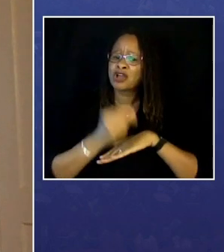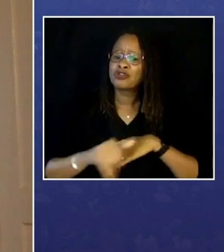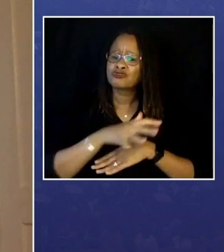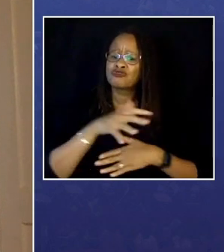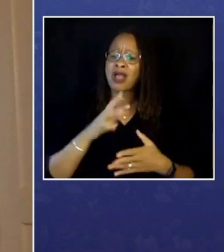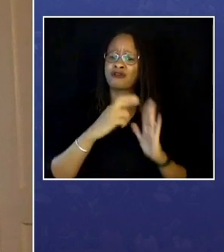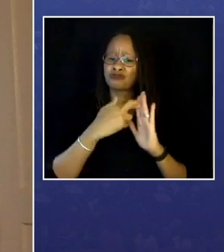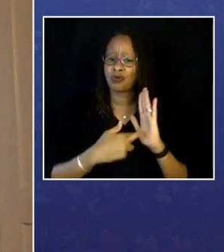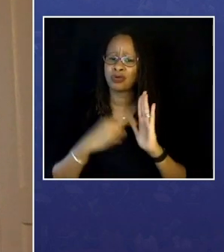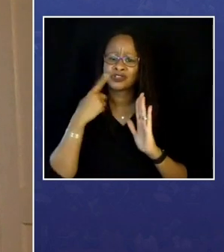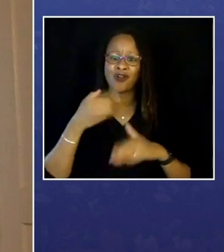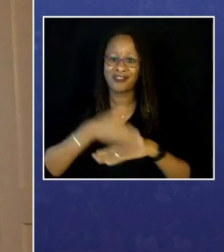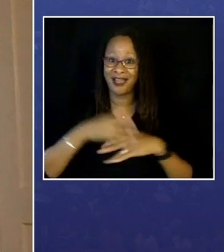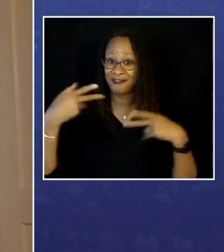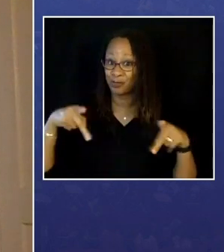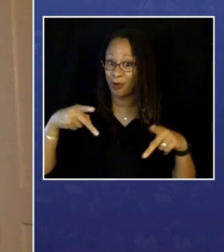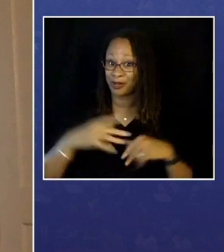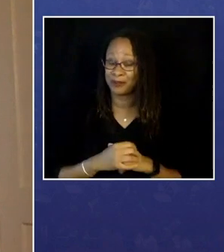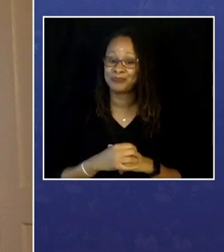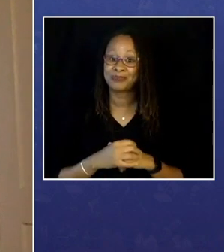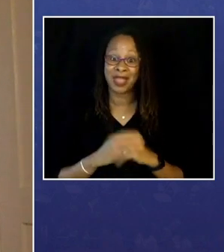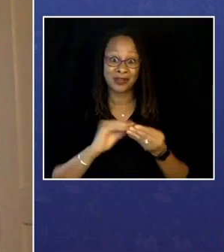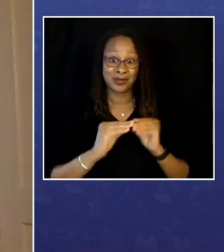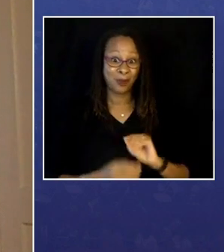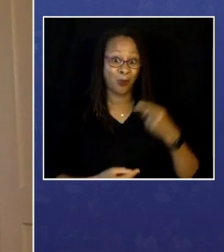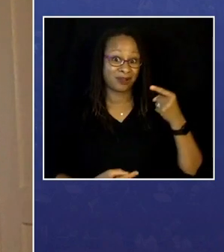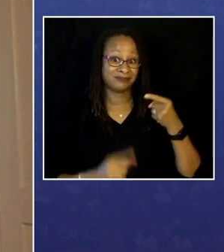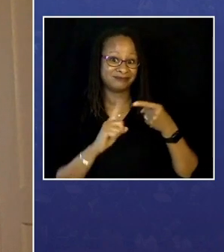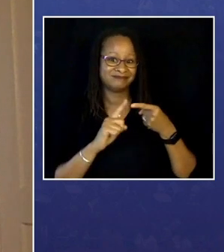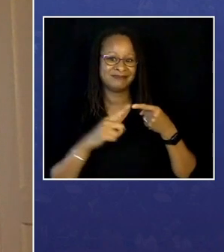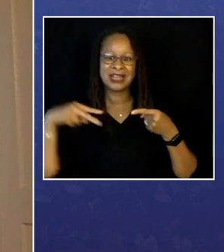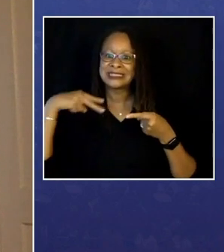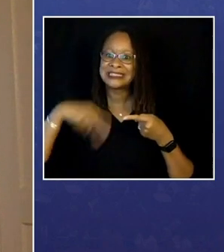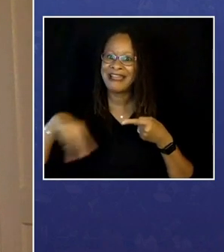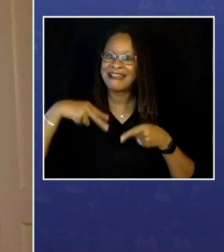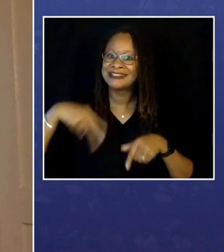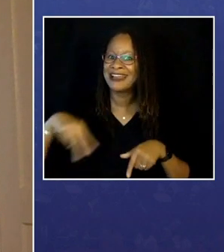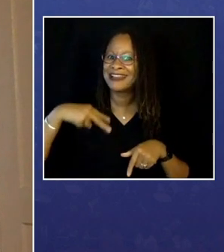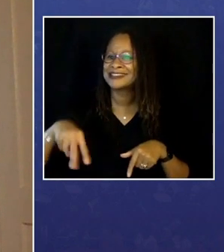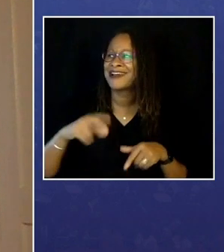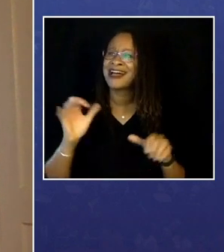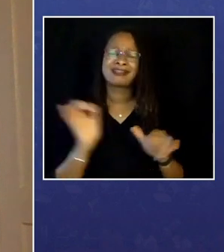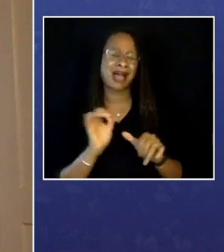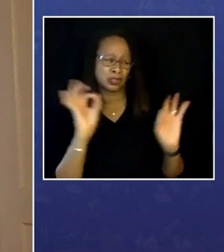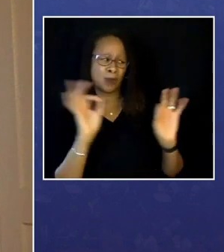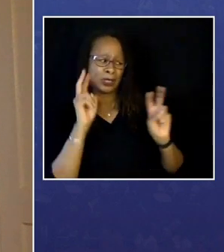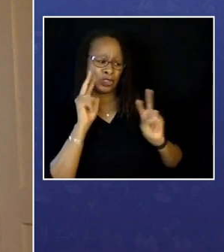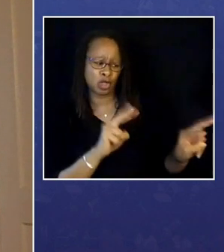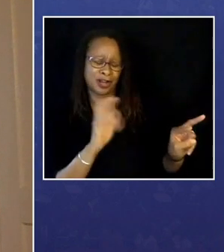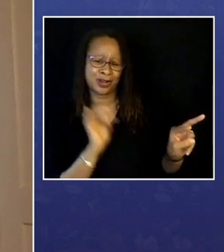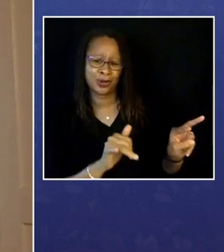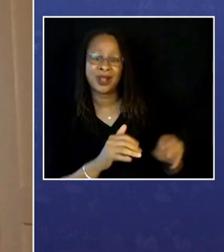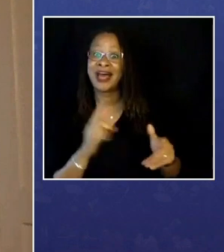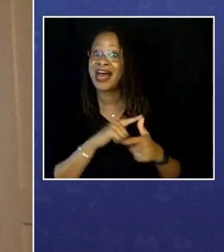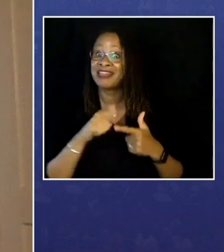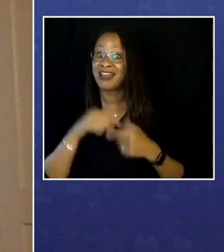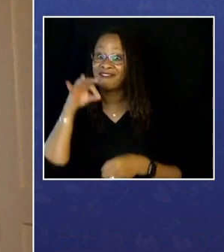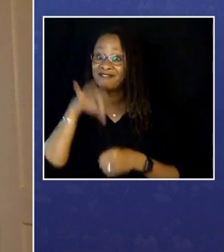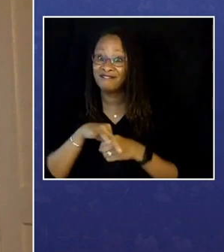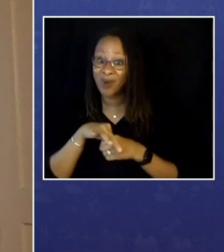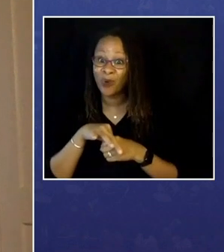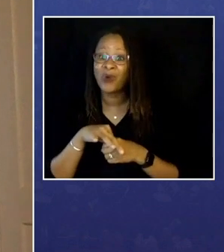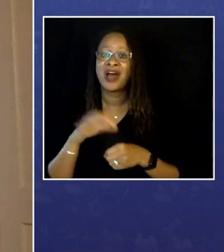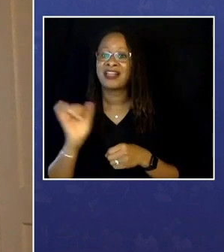ground rules for tonight's after party. Rule number one. Dance like no one's watching, then